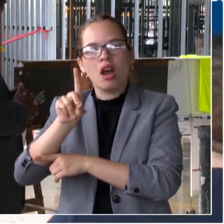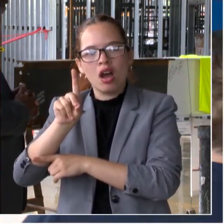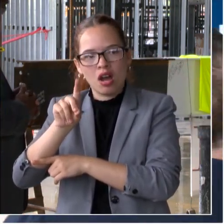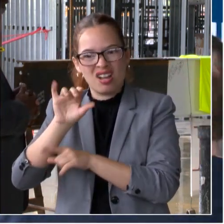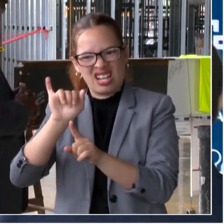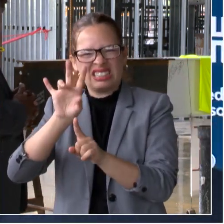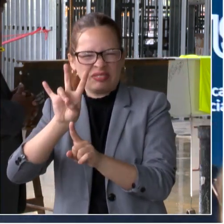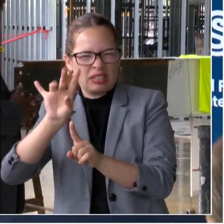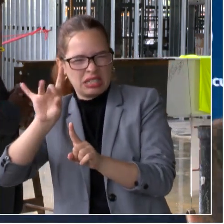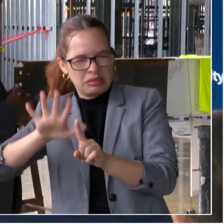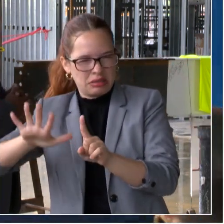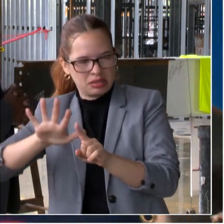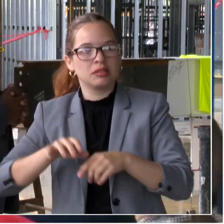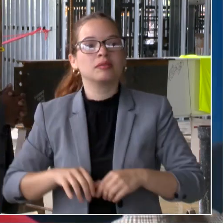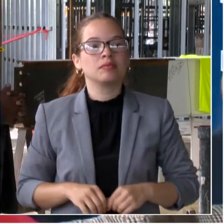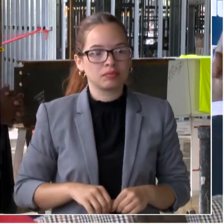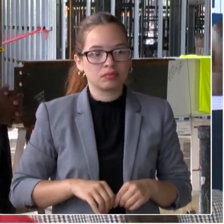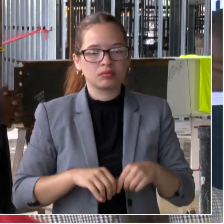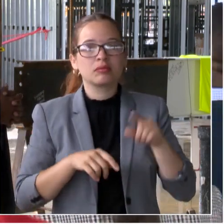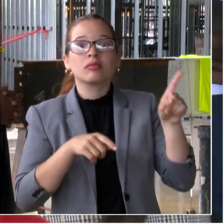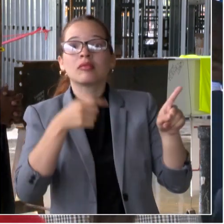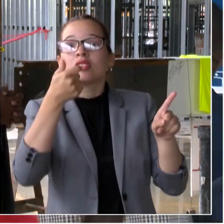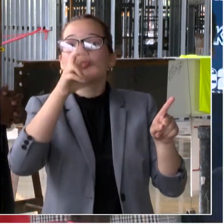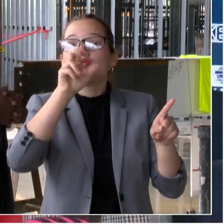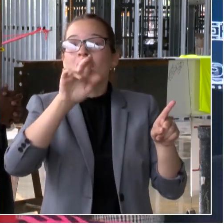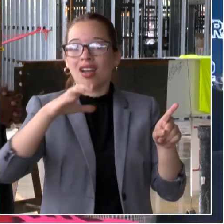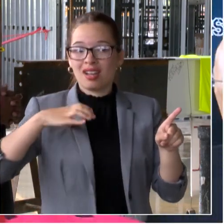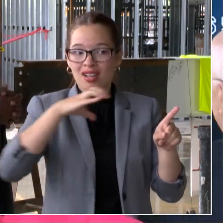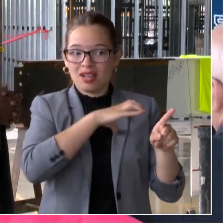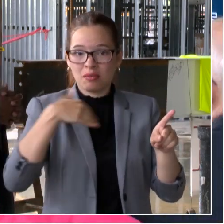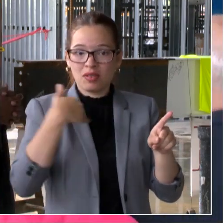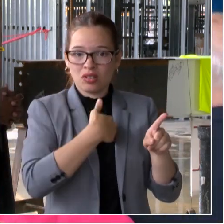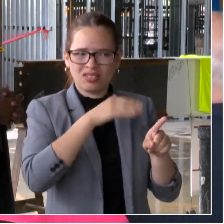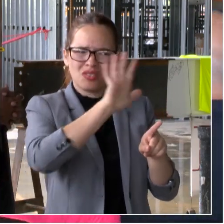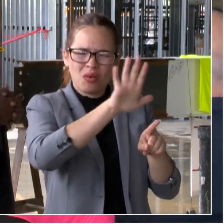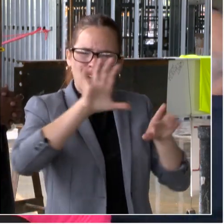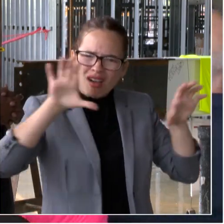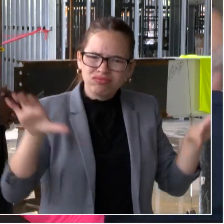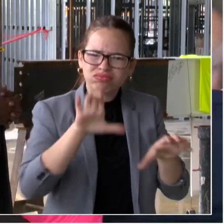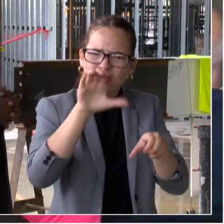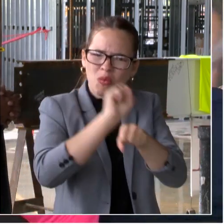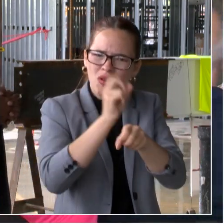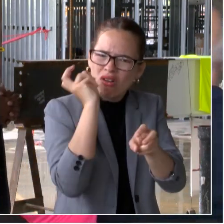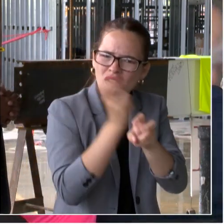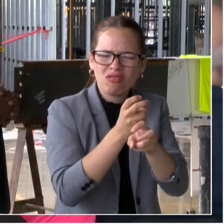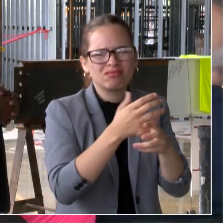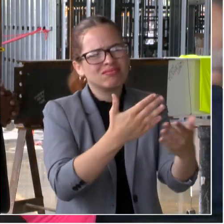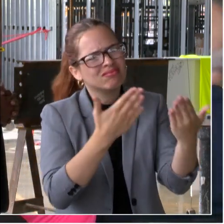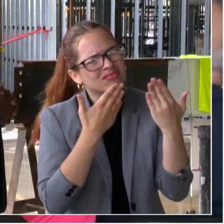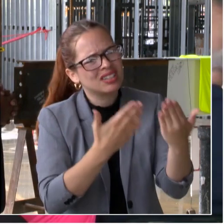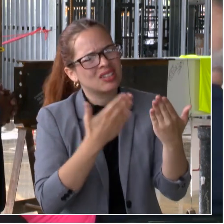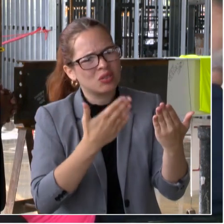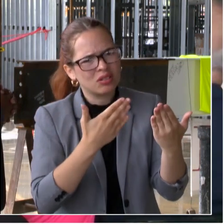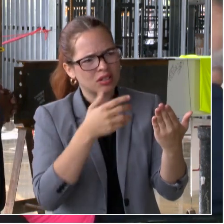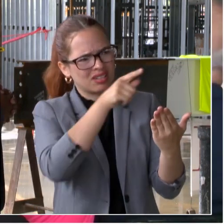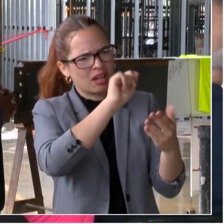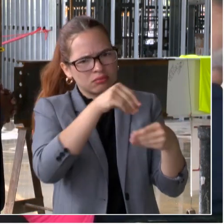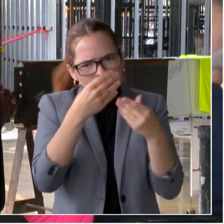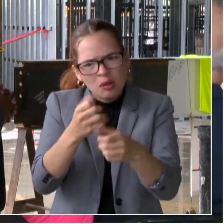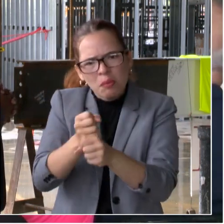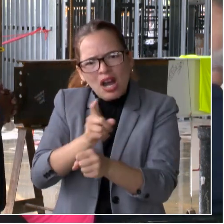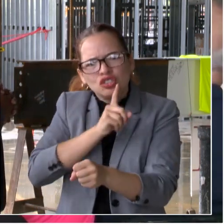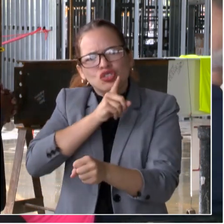and we look forward to opening more grocery options here in Ward 8. But special thanks goes to my friend Vincent Gray. Vincent Gray